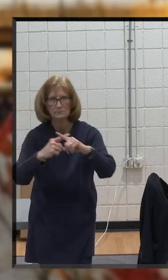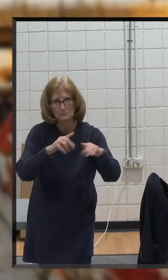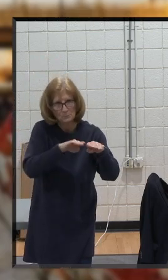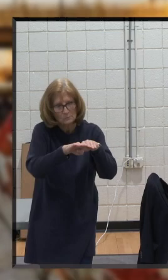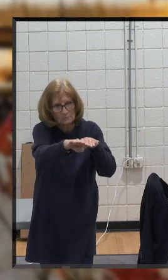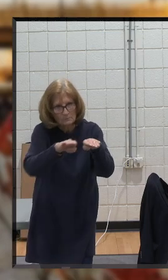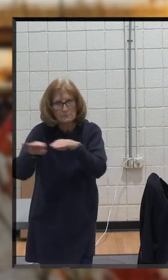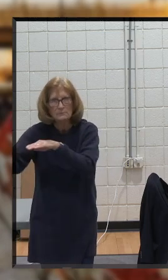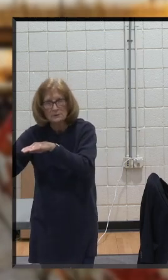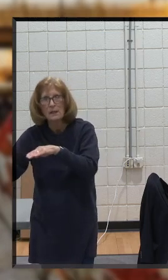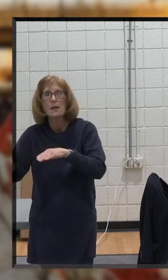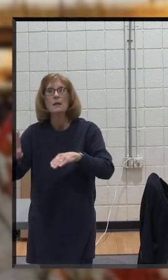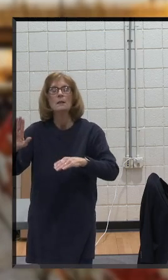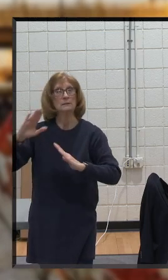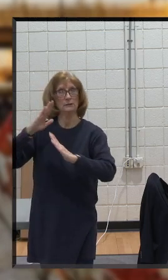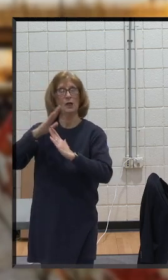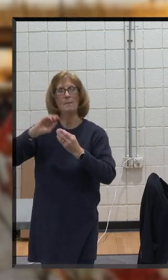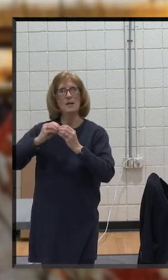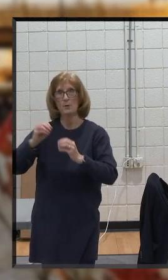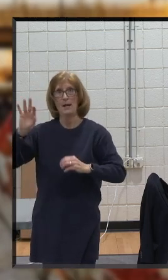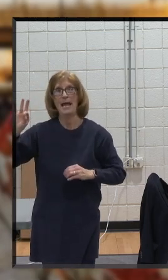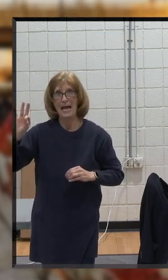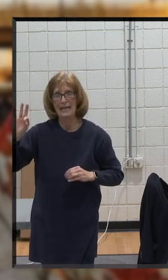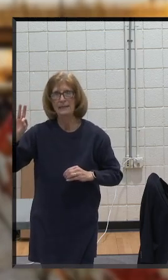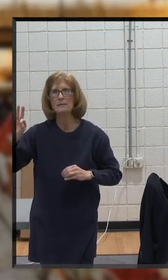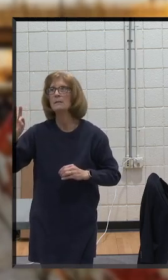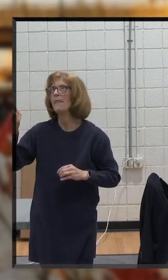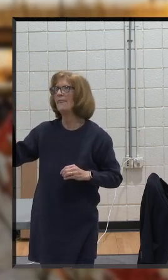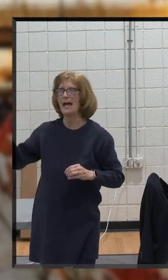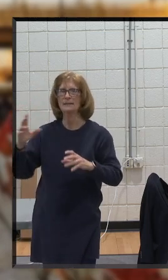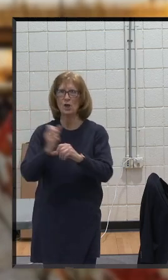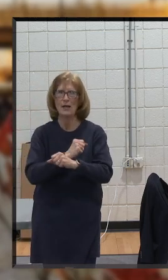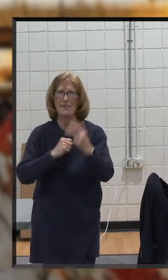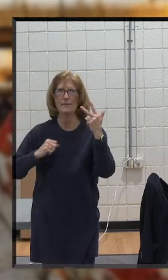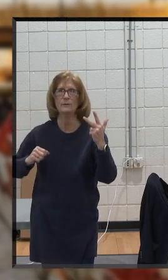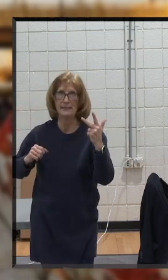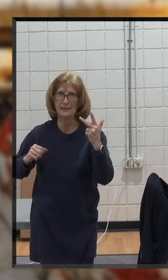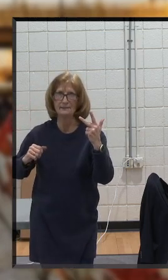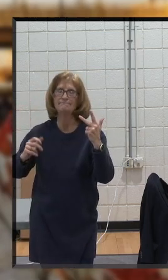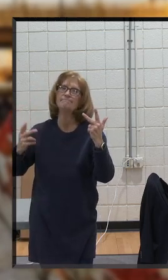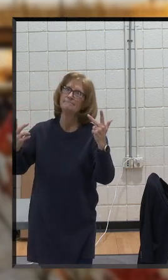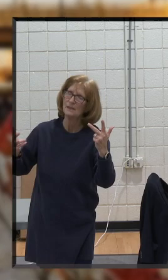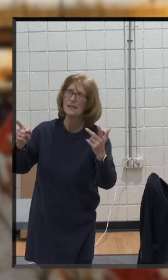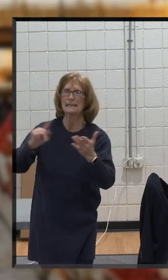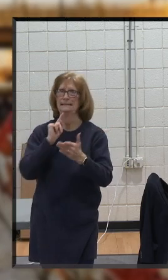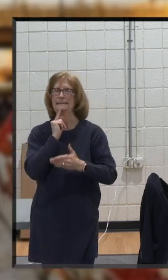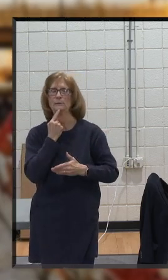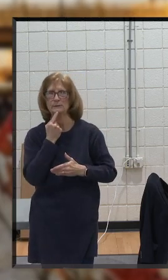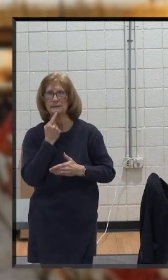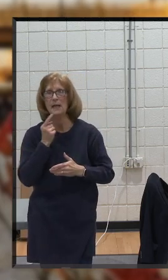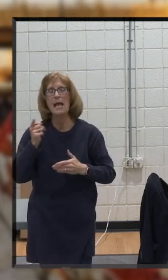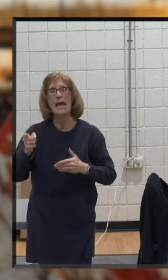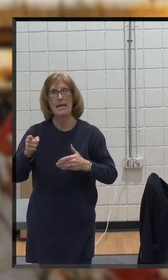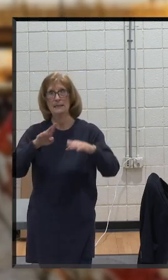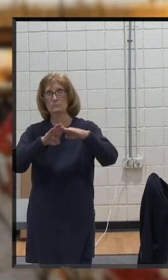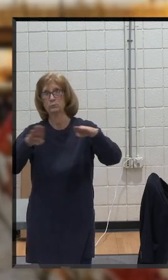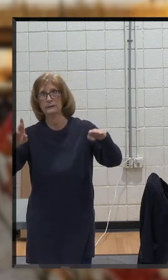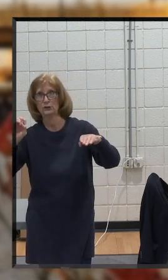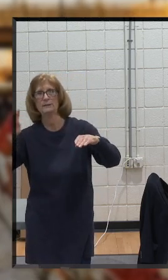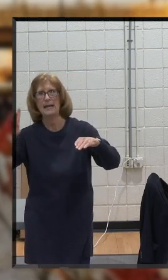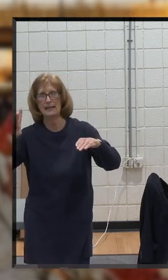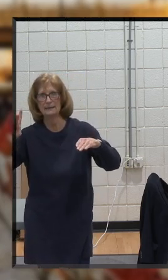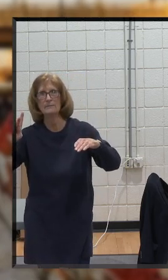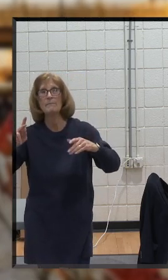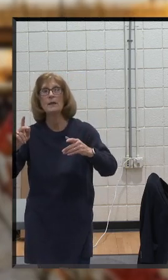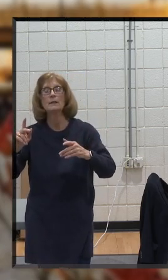rated 3 out of 9. So that's considered a serious condition. And the bridge deck is in poor condition, rated 4 out of